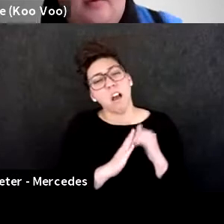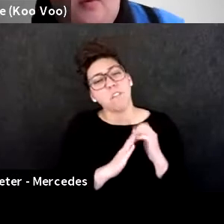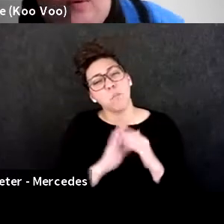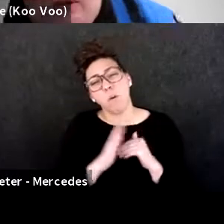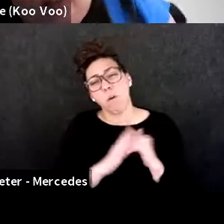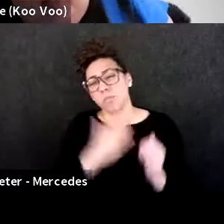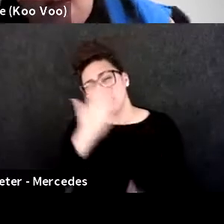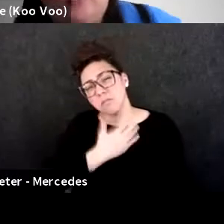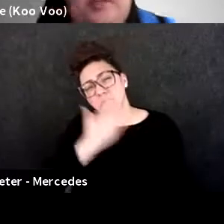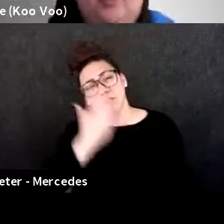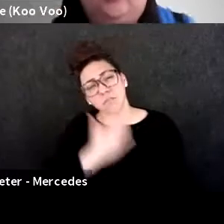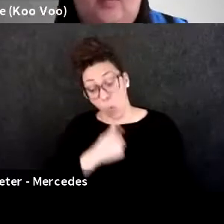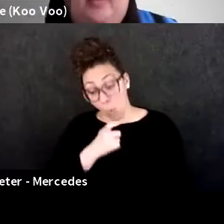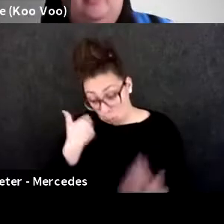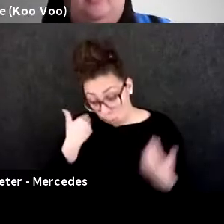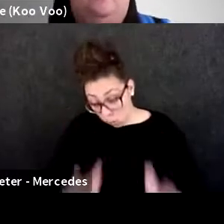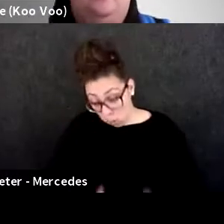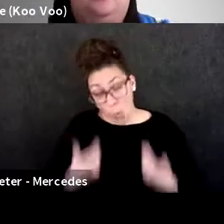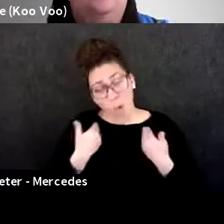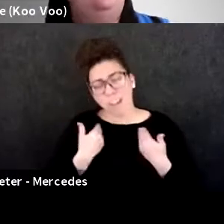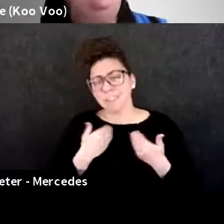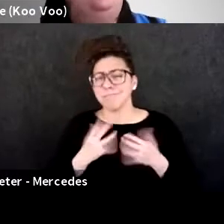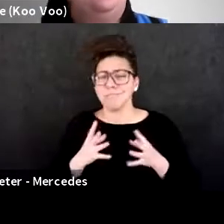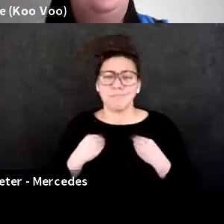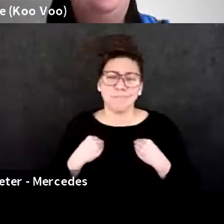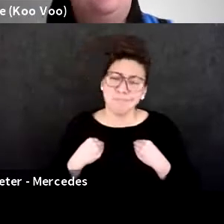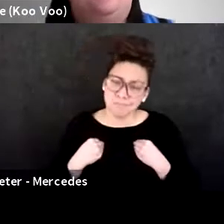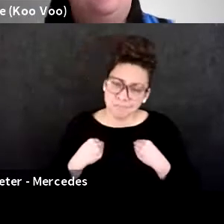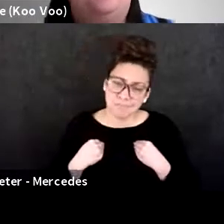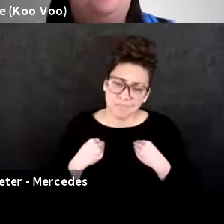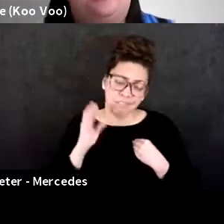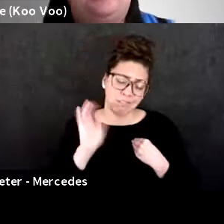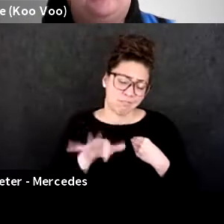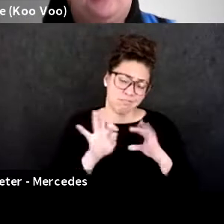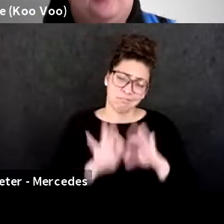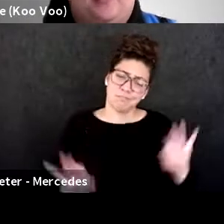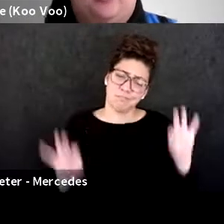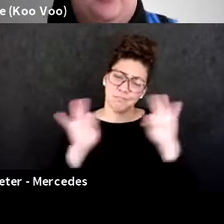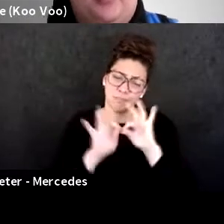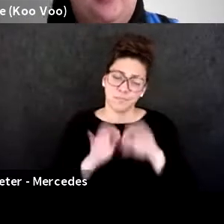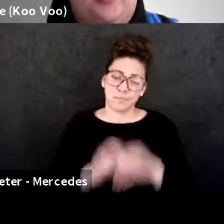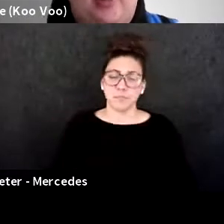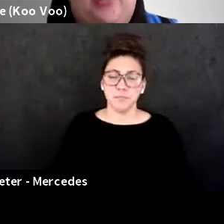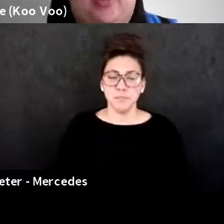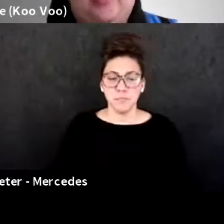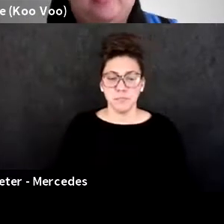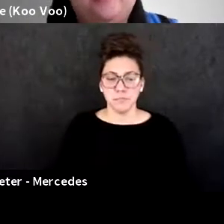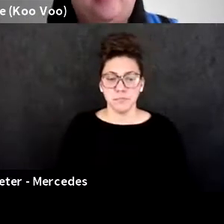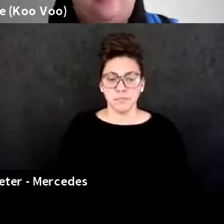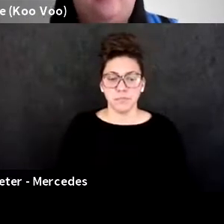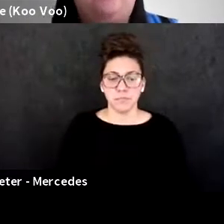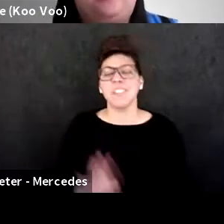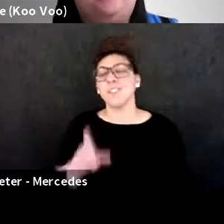really important, especially when, you know, going for the interview. It was funny because I was actually up against one of my other